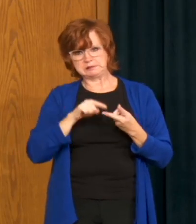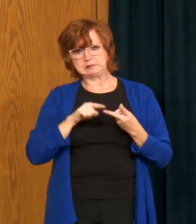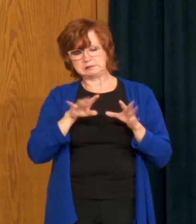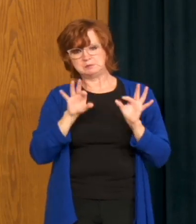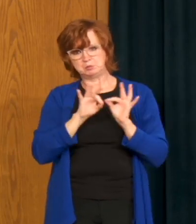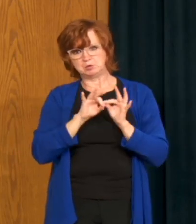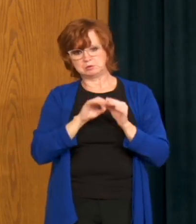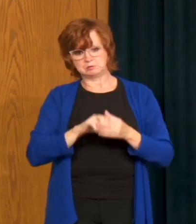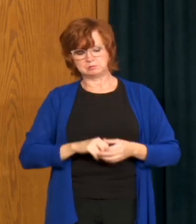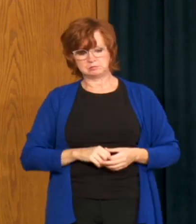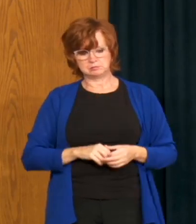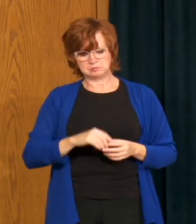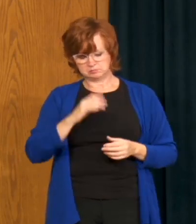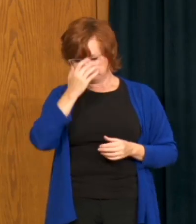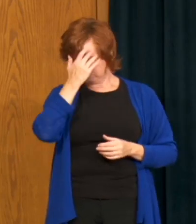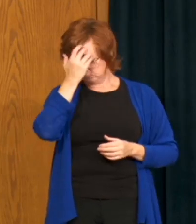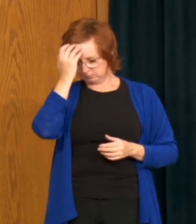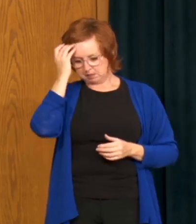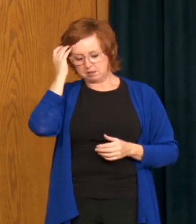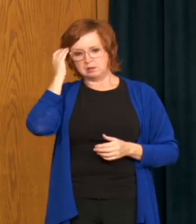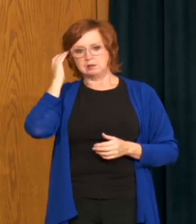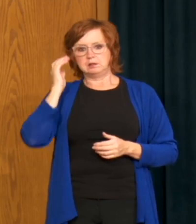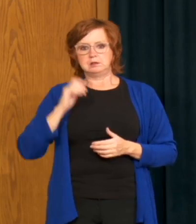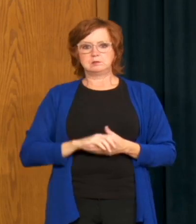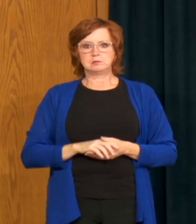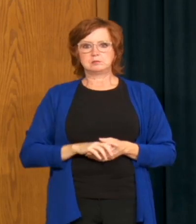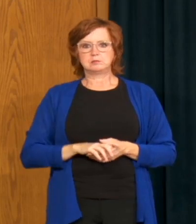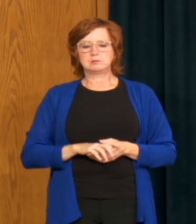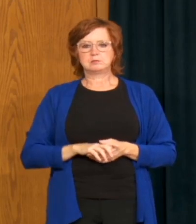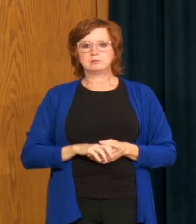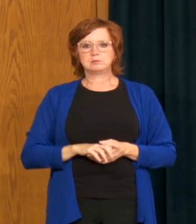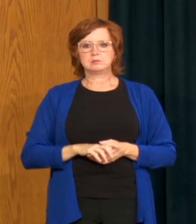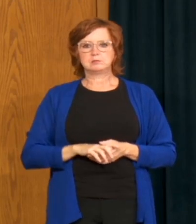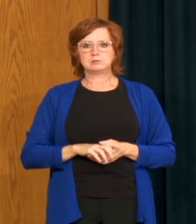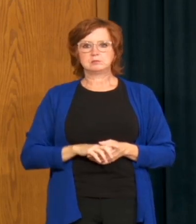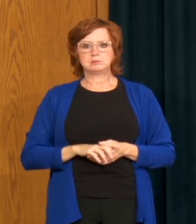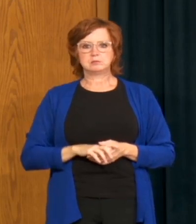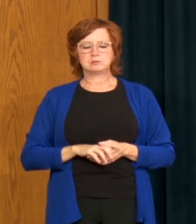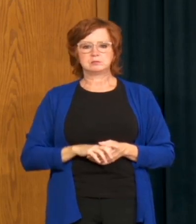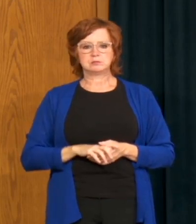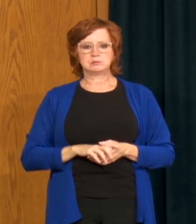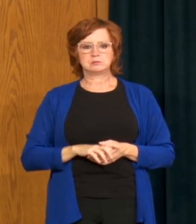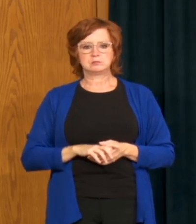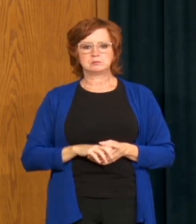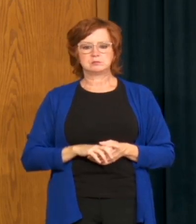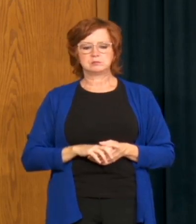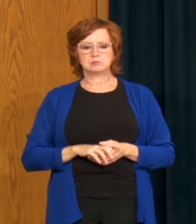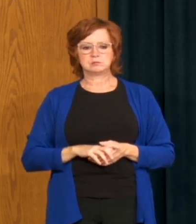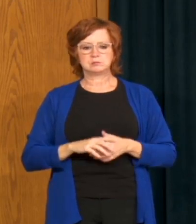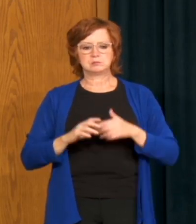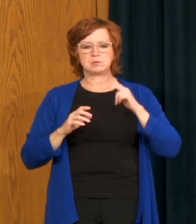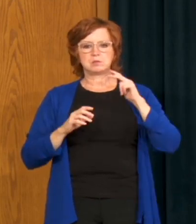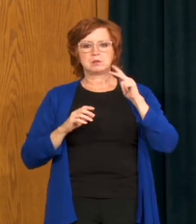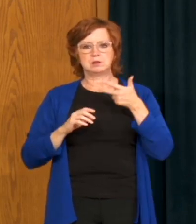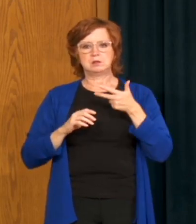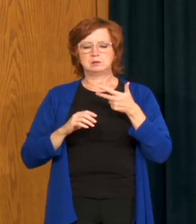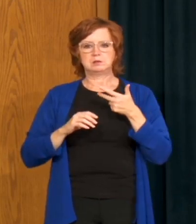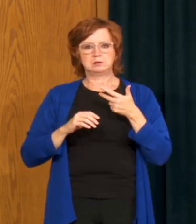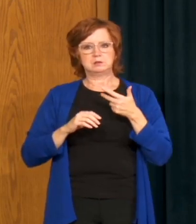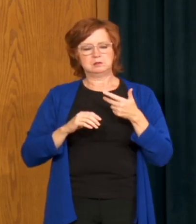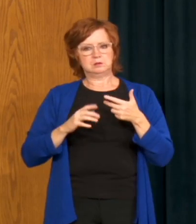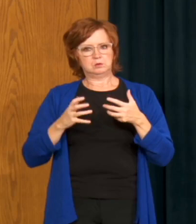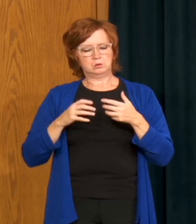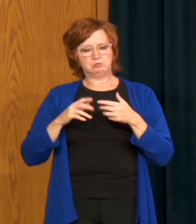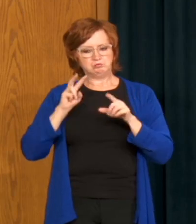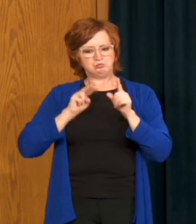an event such as this. But we also look forward to a positive and strong CFL league as we move forward,